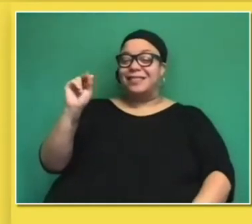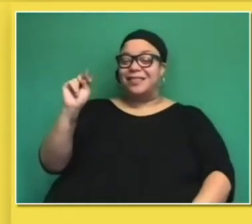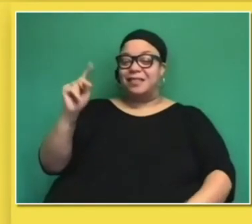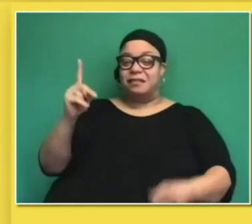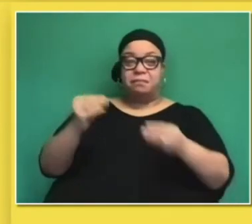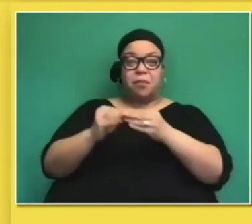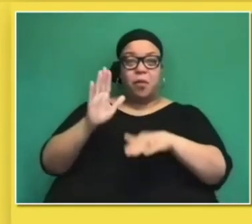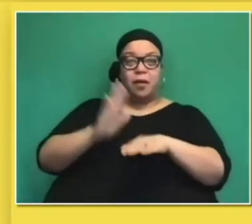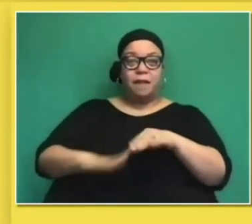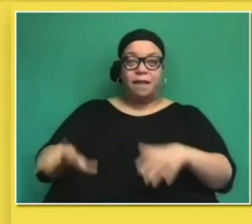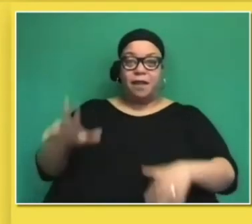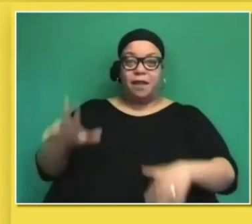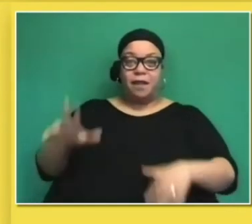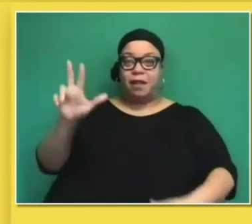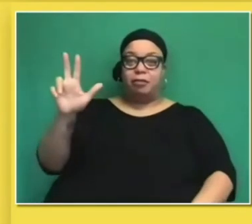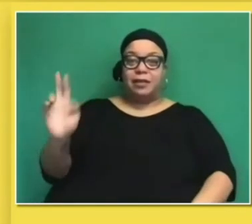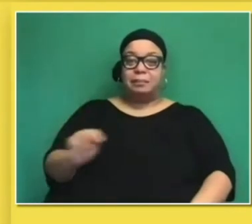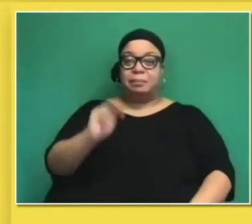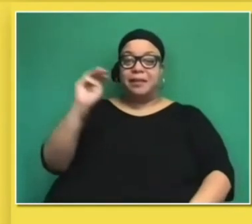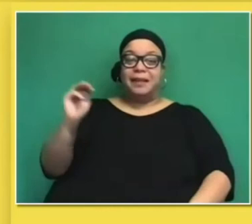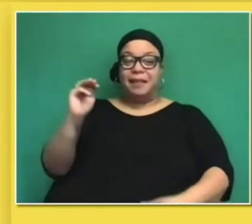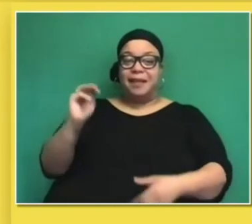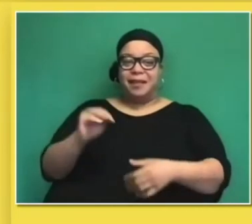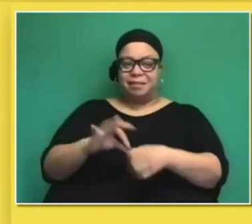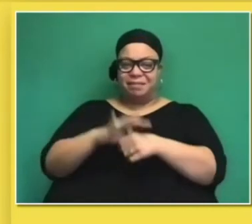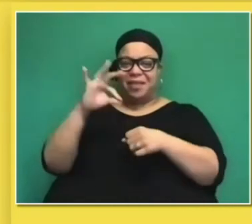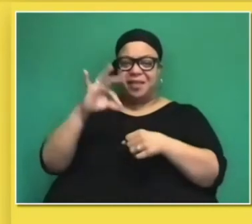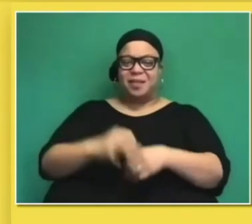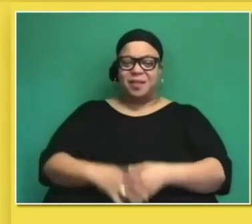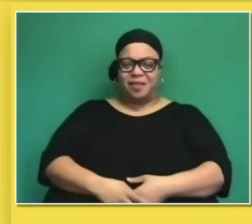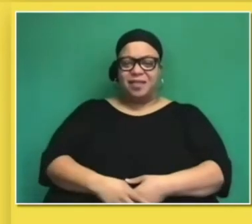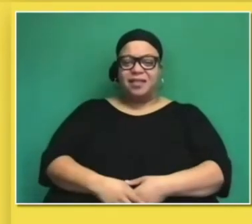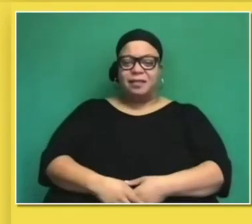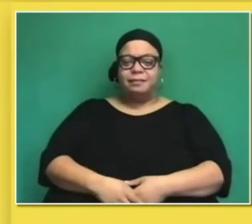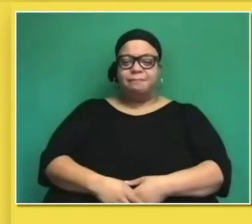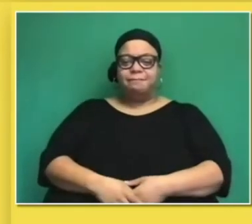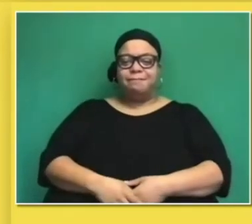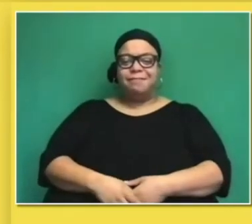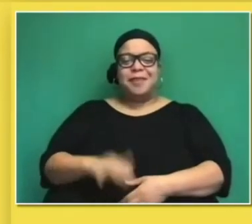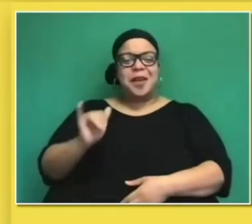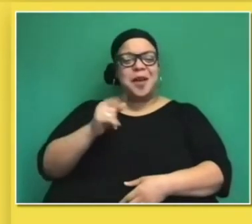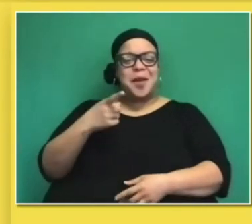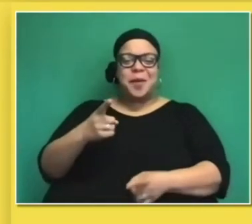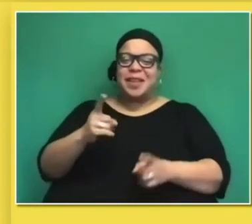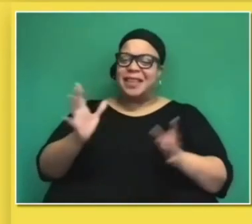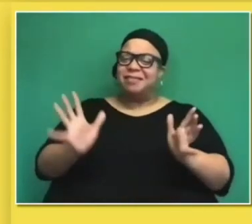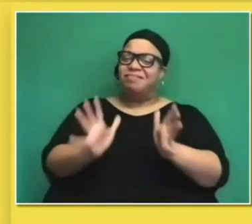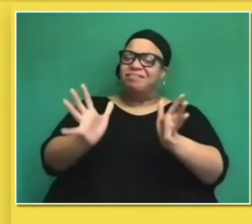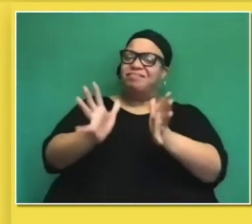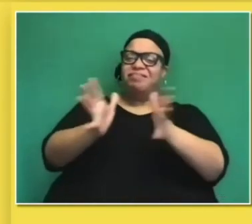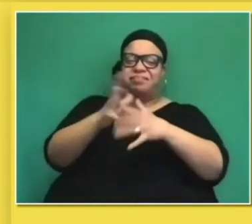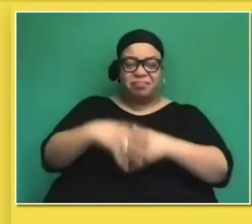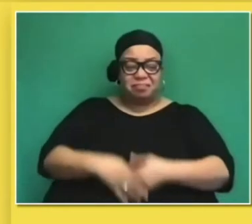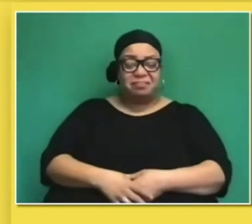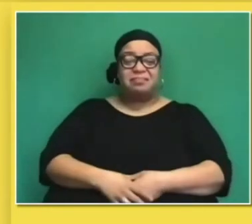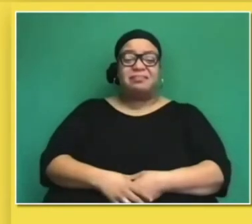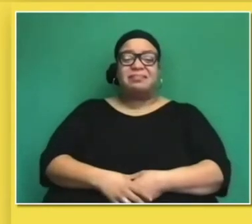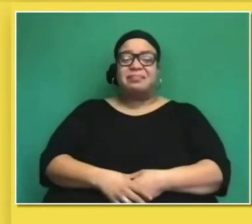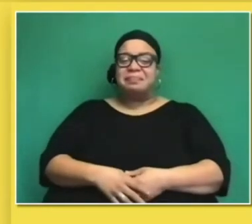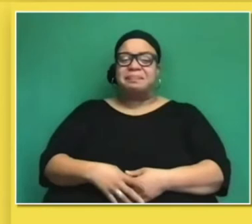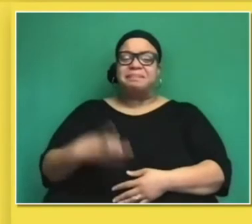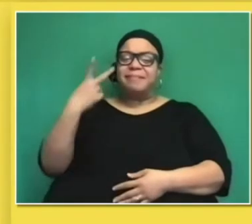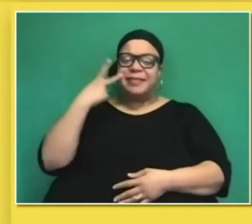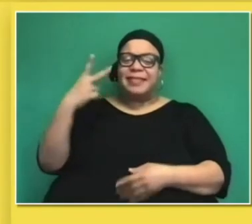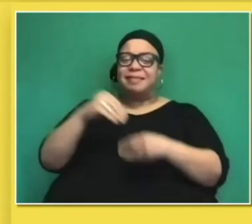like a financial statement, he used it for years to apply for credit, to claim legitimacy, to declare he had a